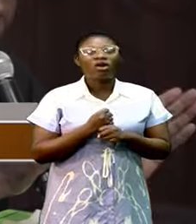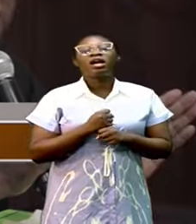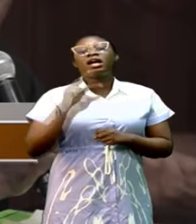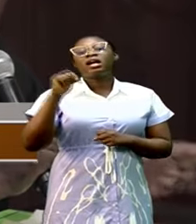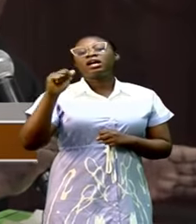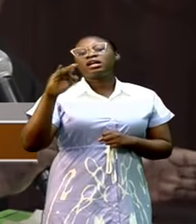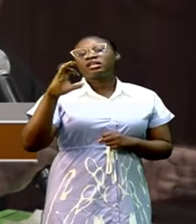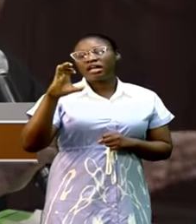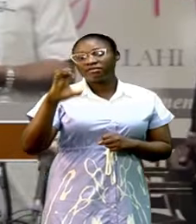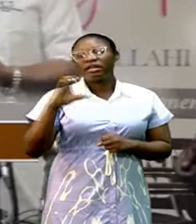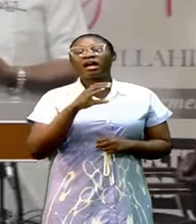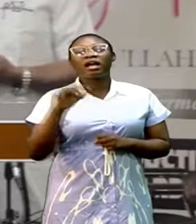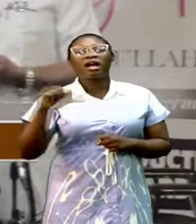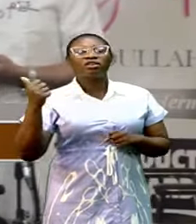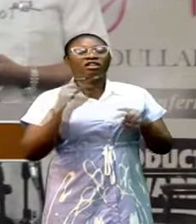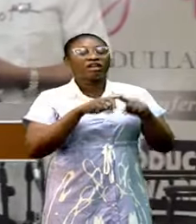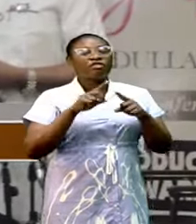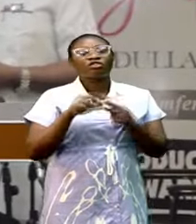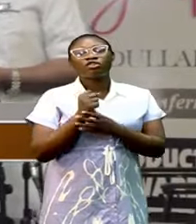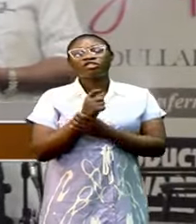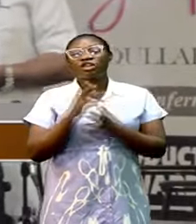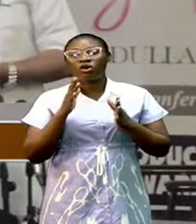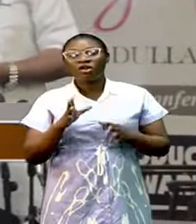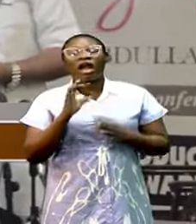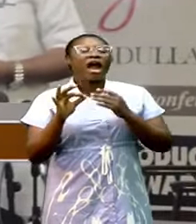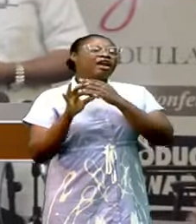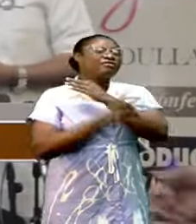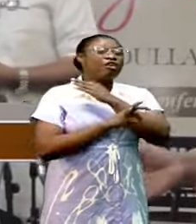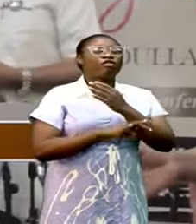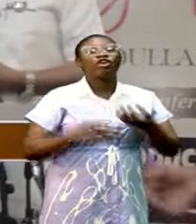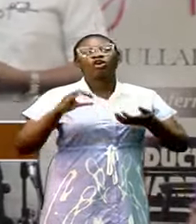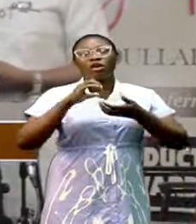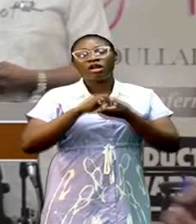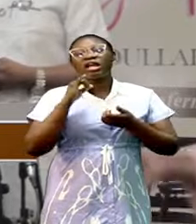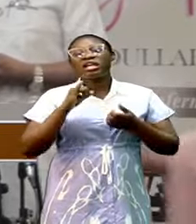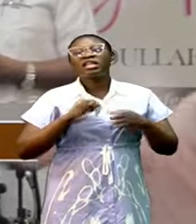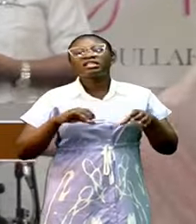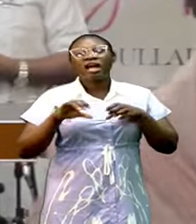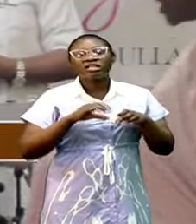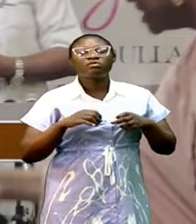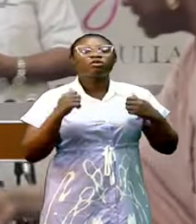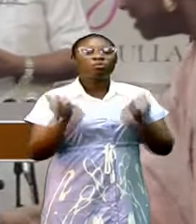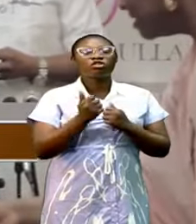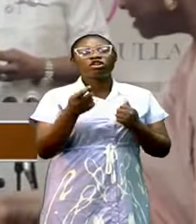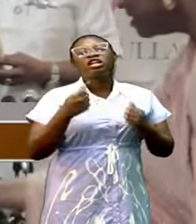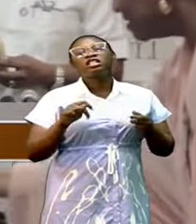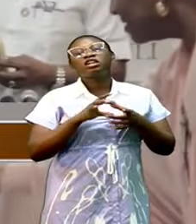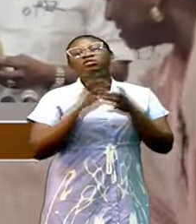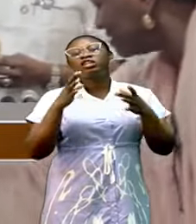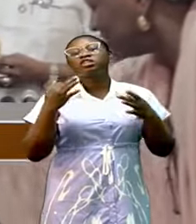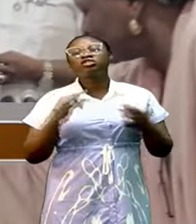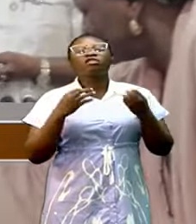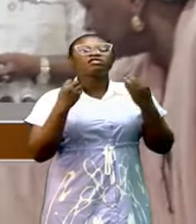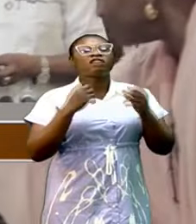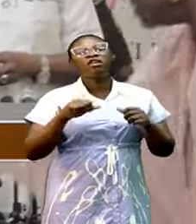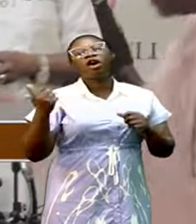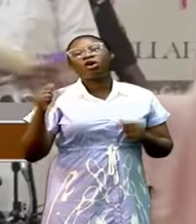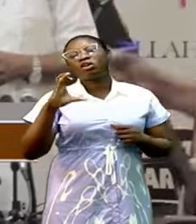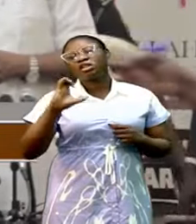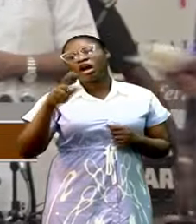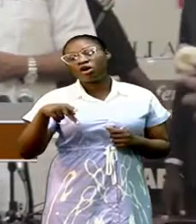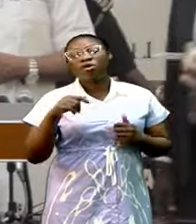collaboration with other various stakeholders and foreign collaborators, is actively pursuing the release of several other crops,